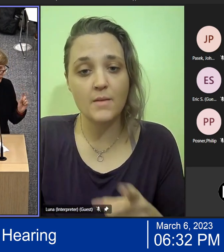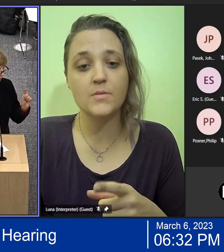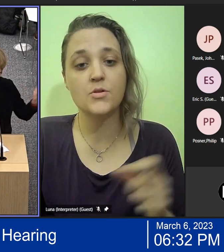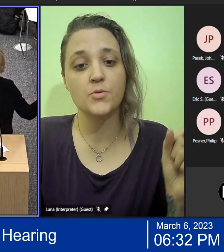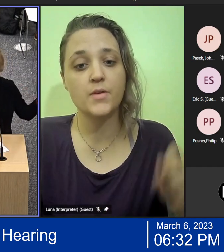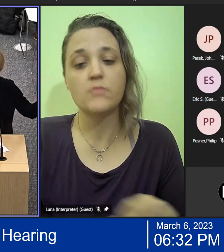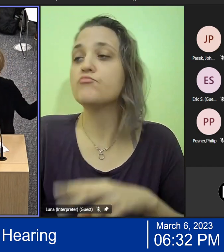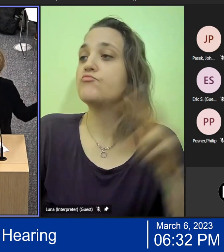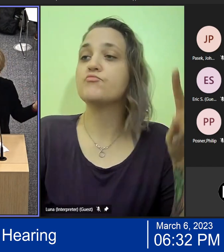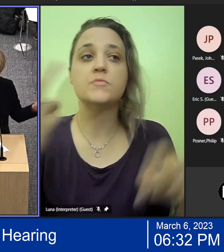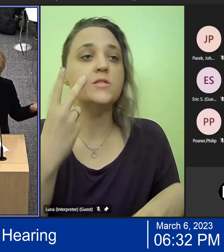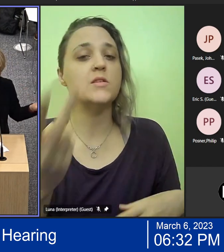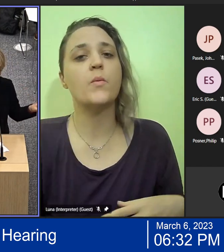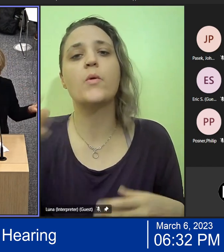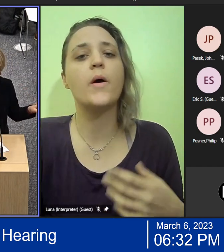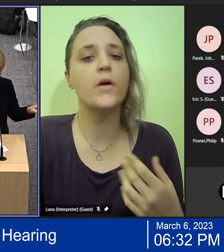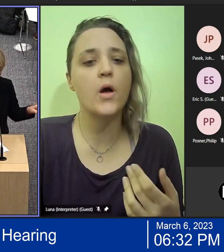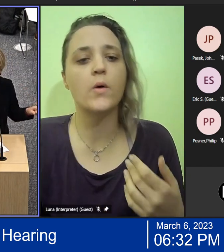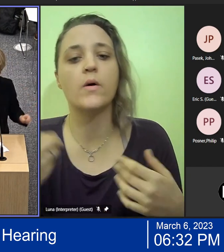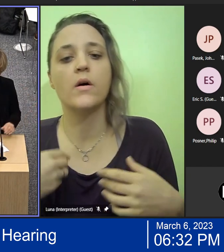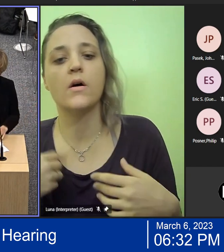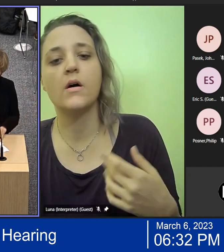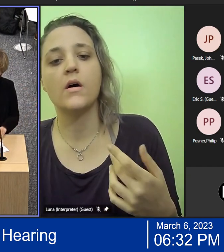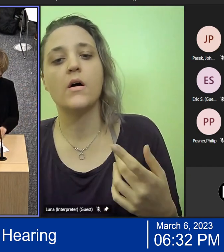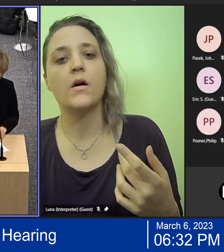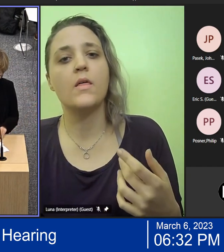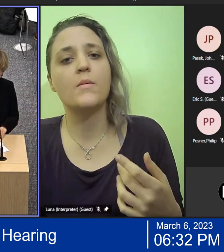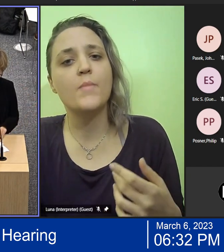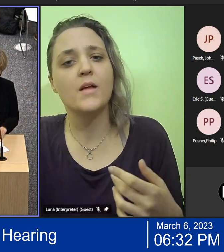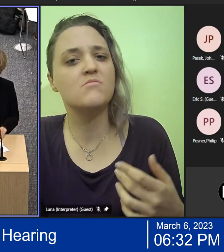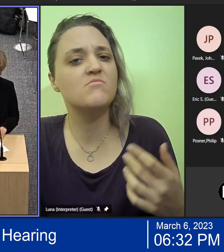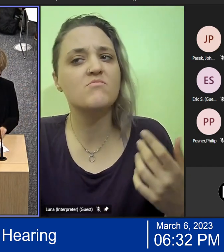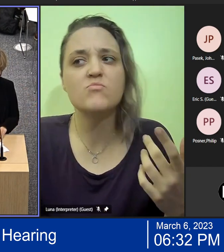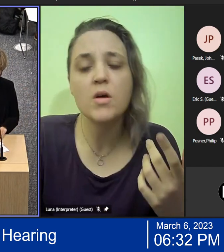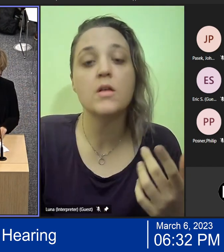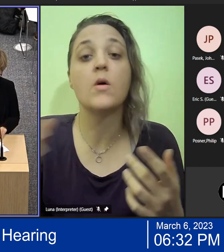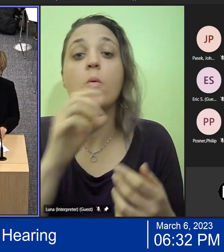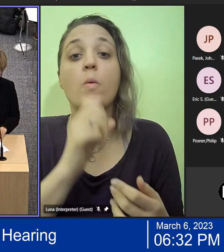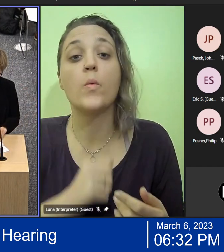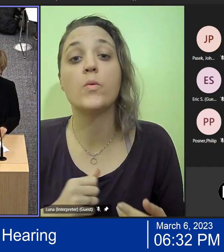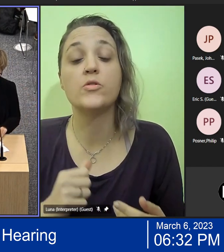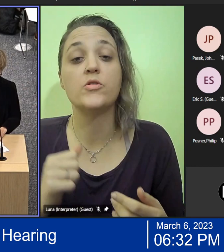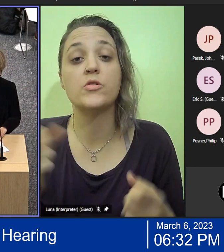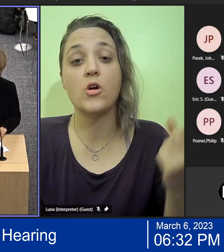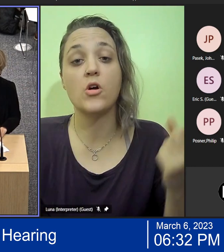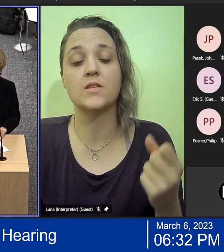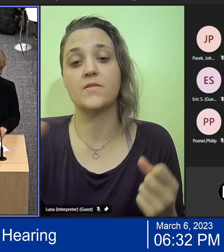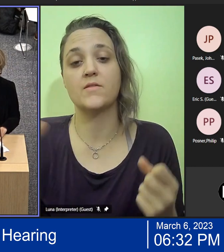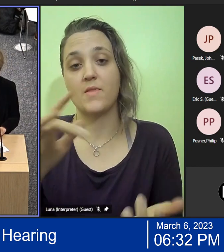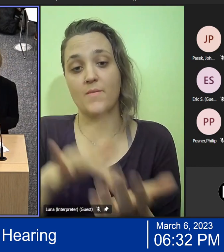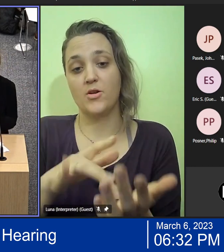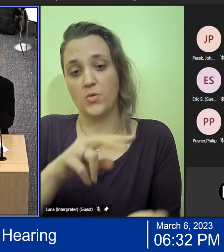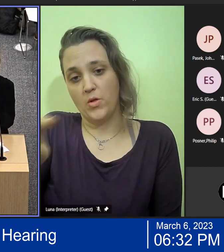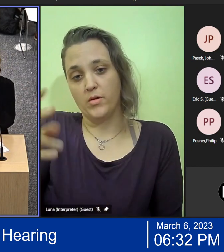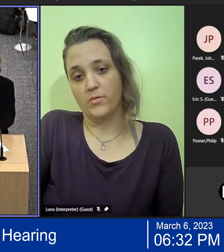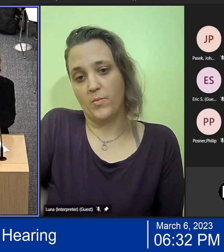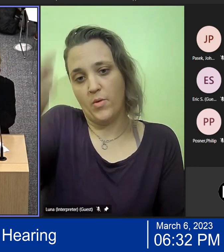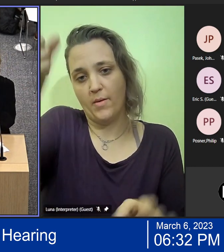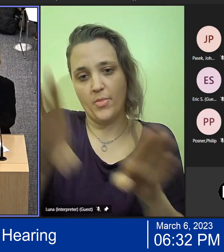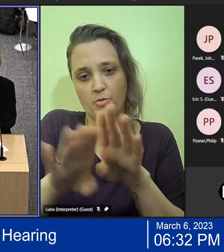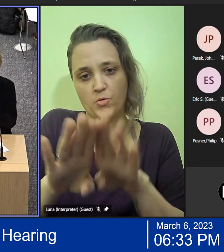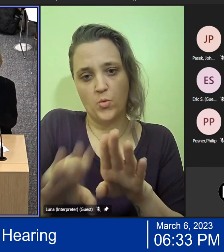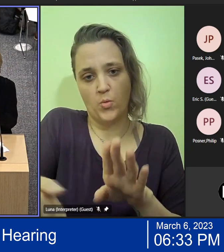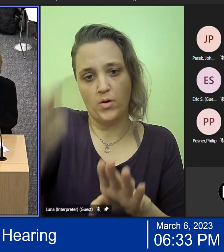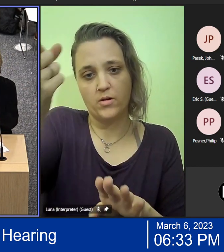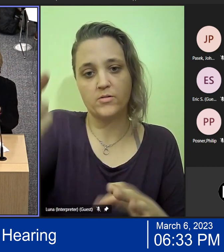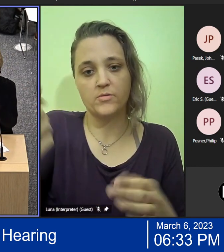plane, they announce what's happening. You can just look and see, where do I go? Where do I hit that button? On the older cars, if you look in the middle